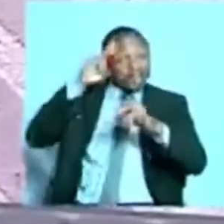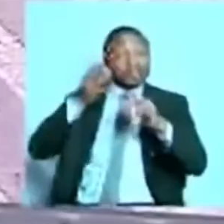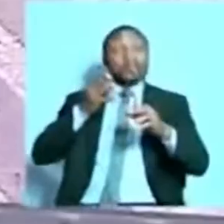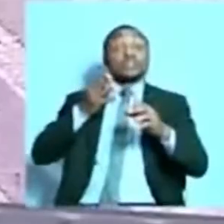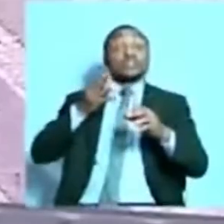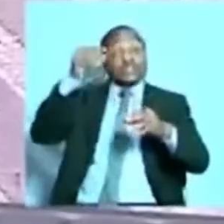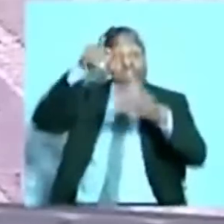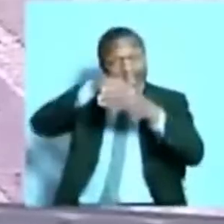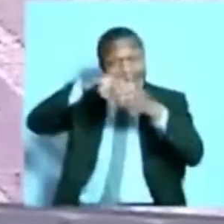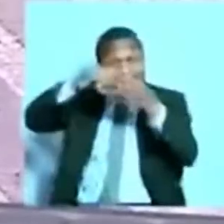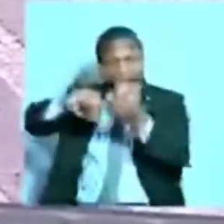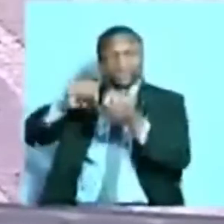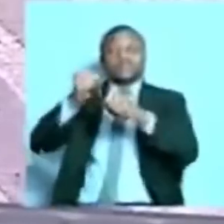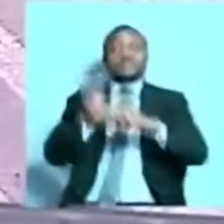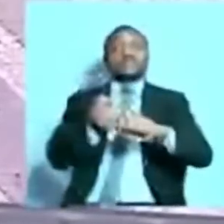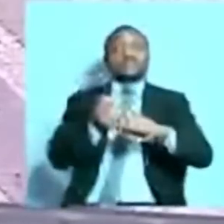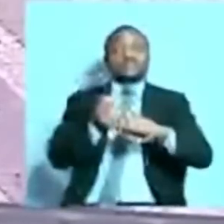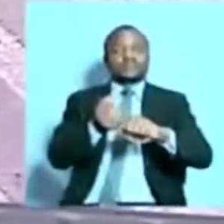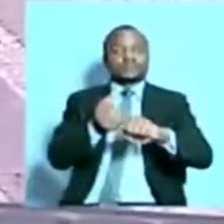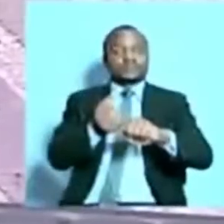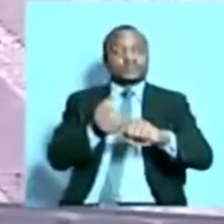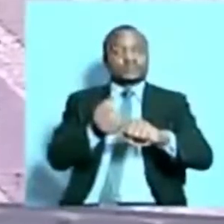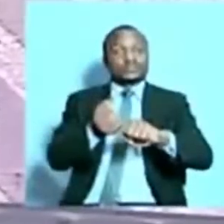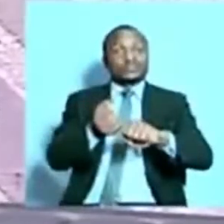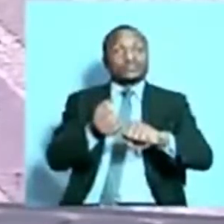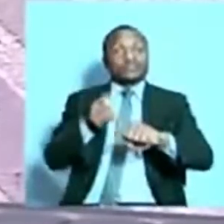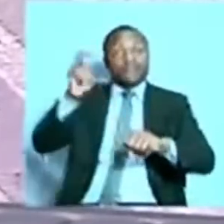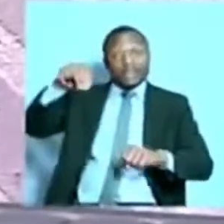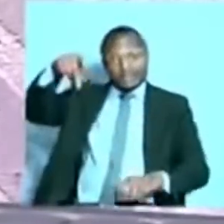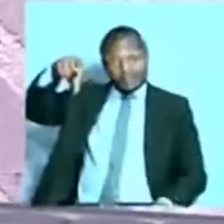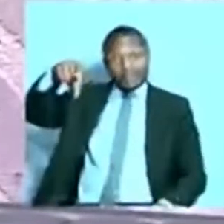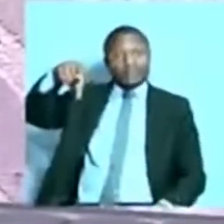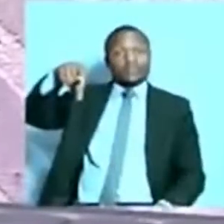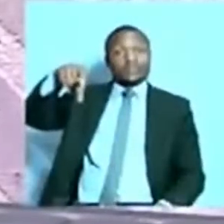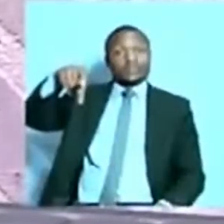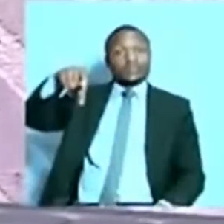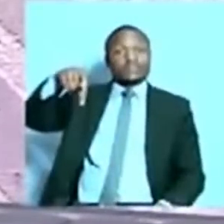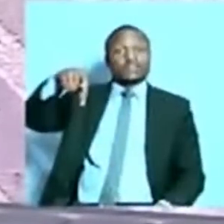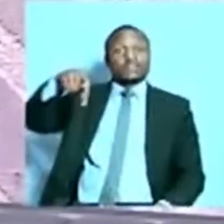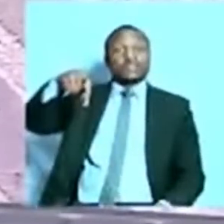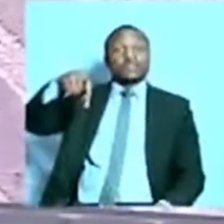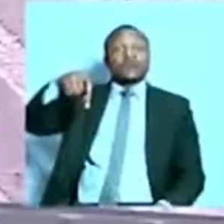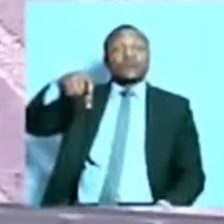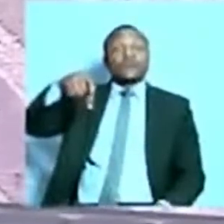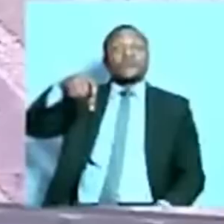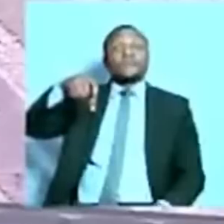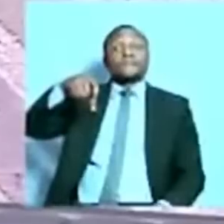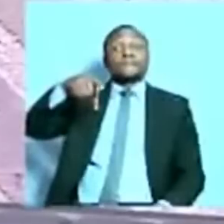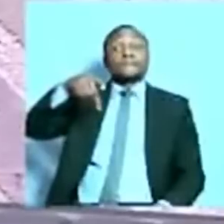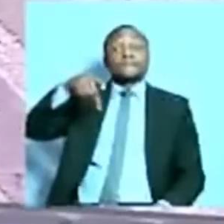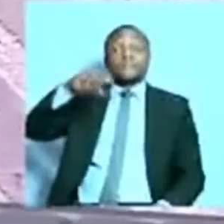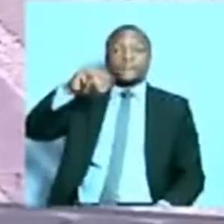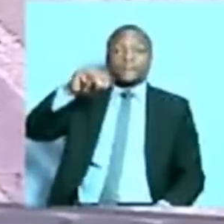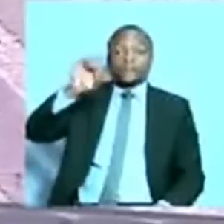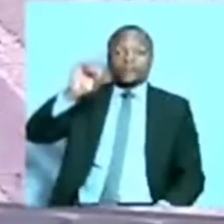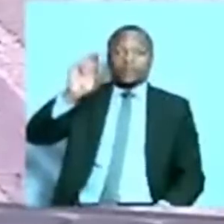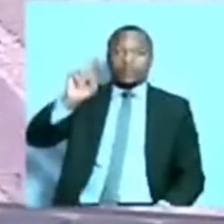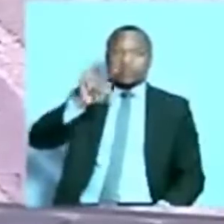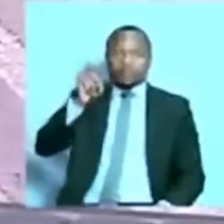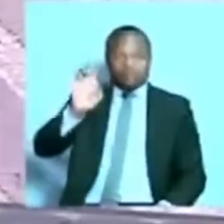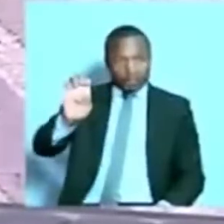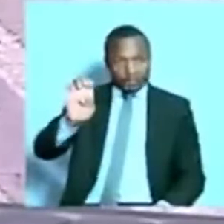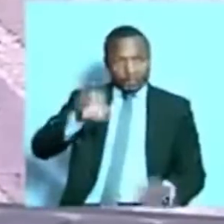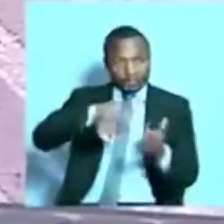Minister for Internal Security and the MP for Moses Central in order to